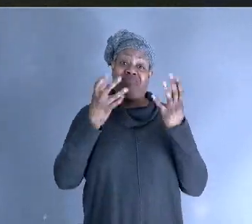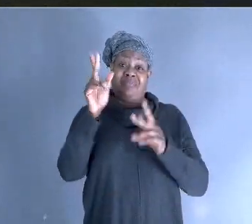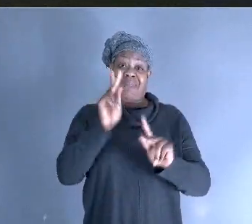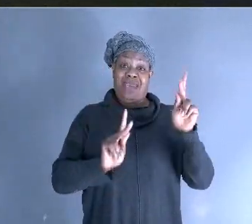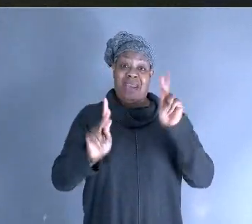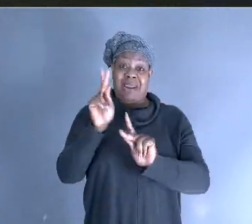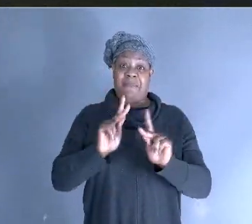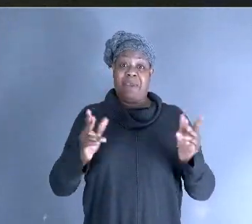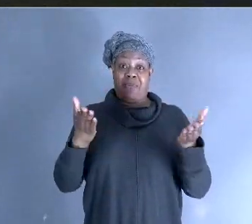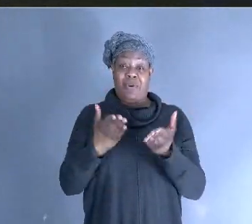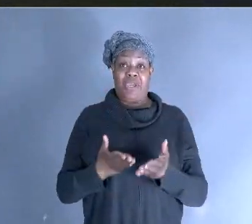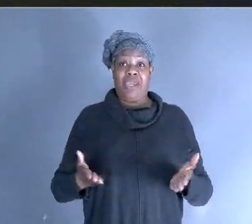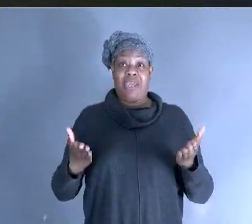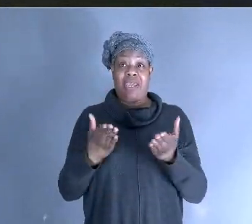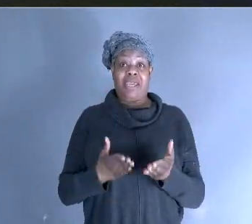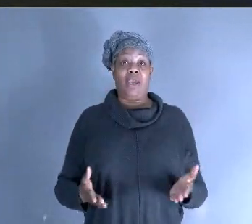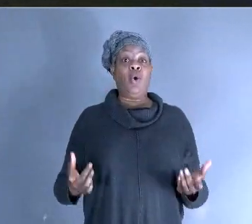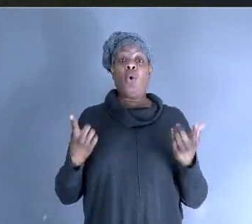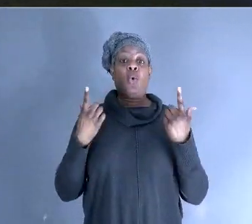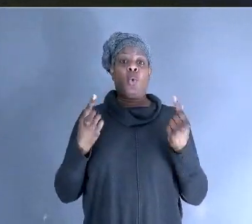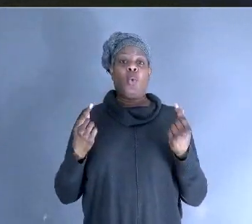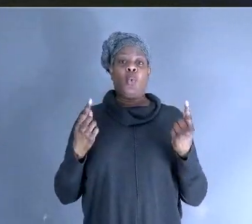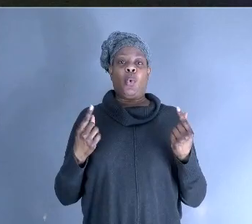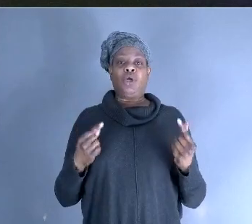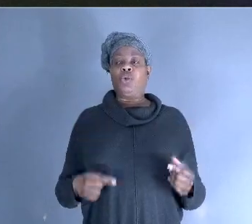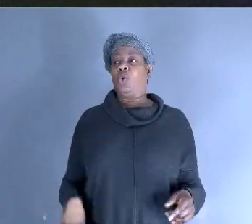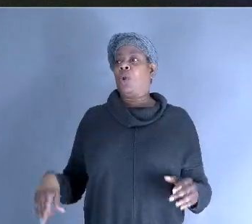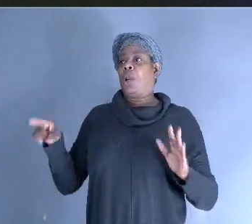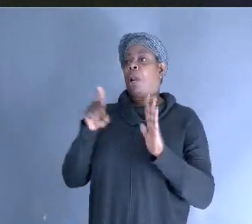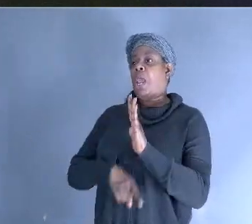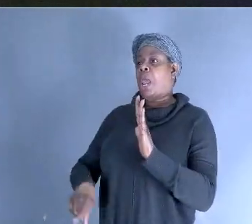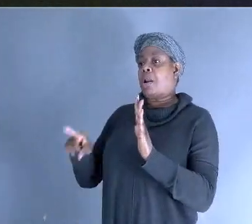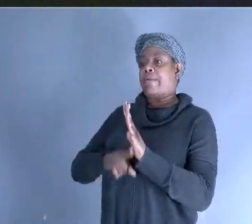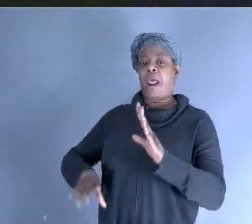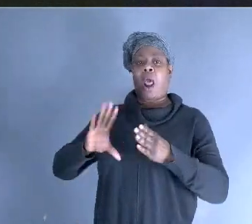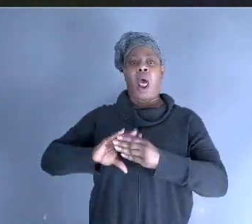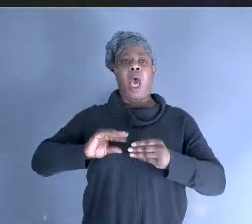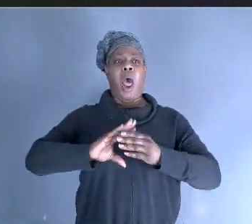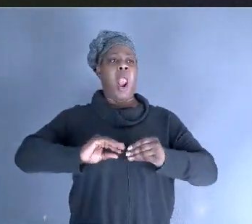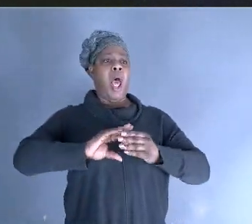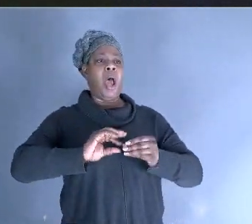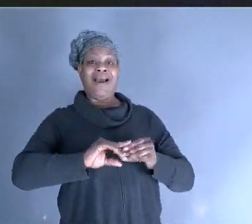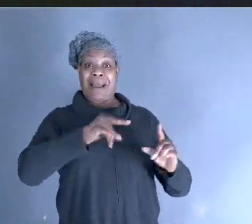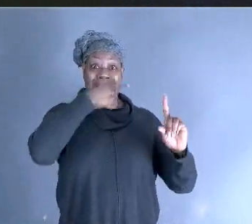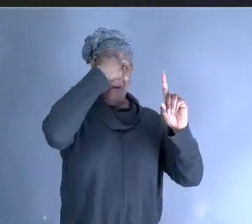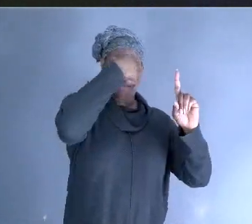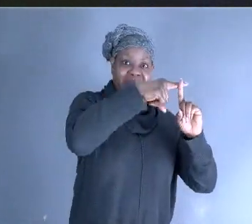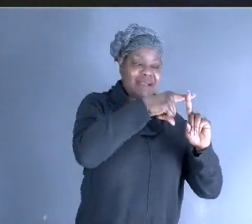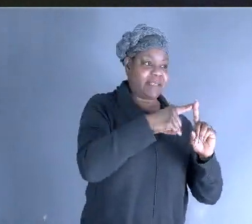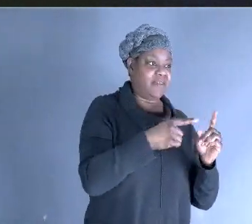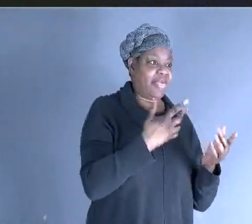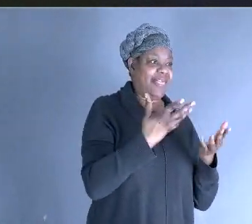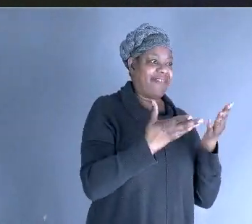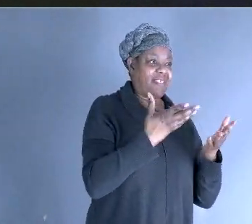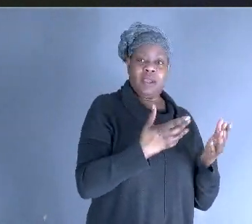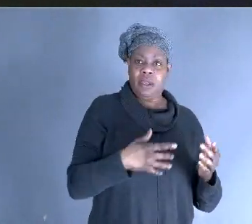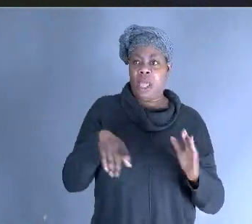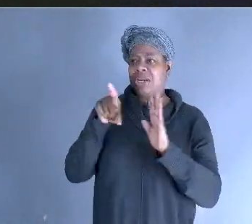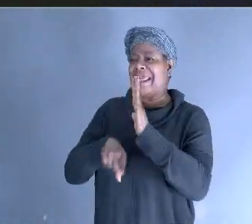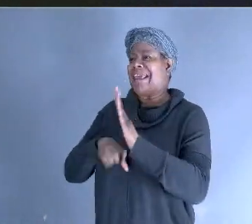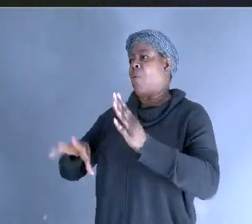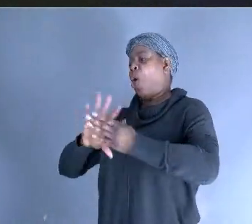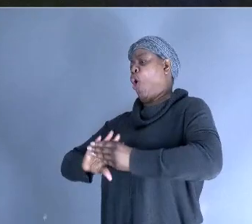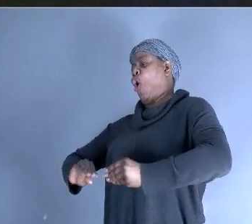doctorate in being able to talk about problems. But we need to graduate to the